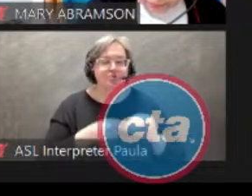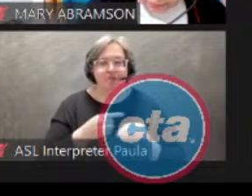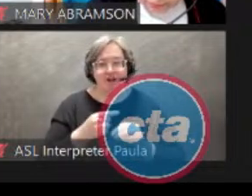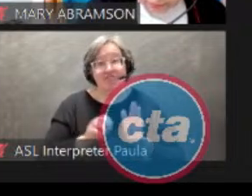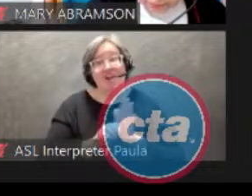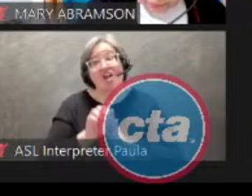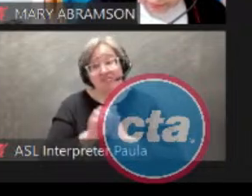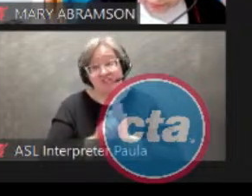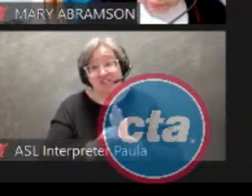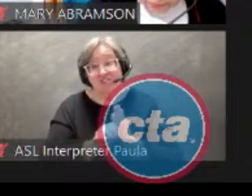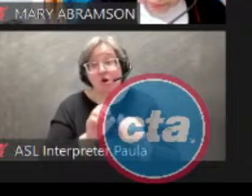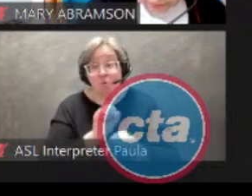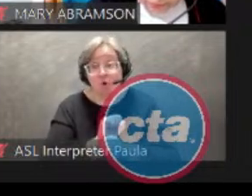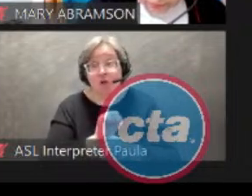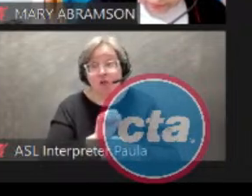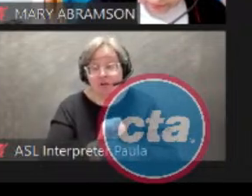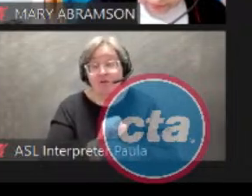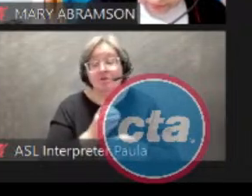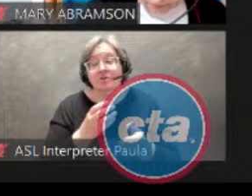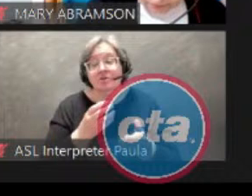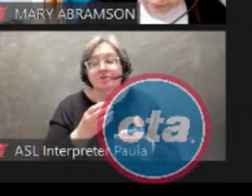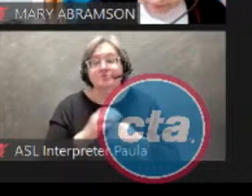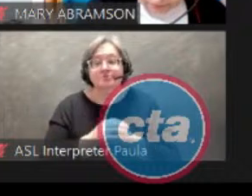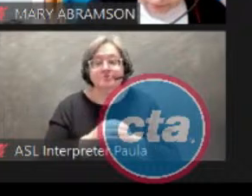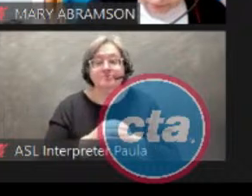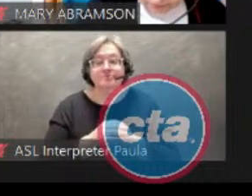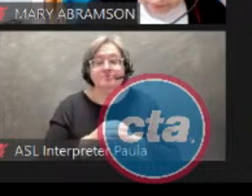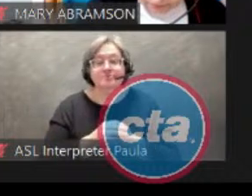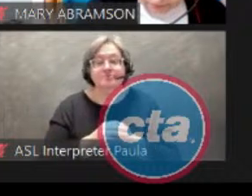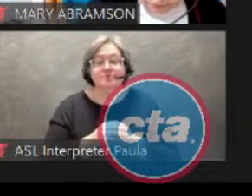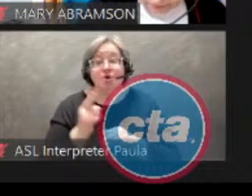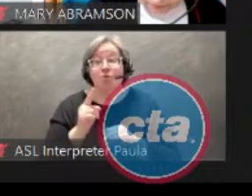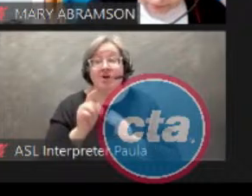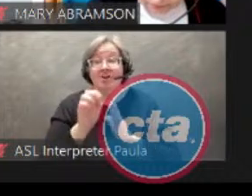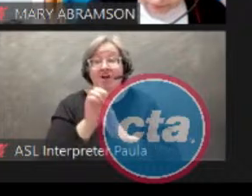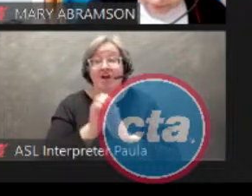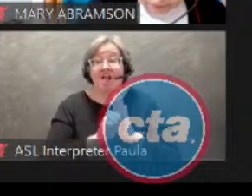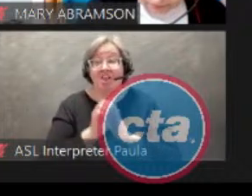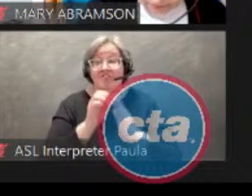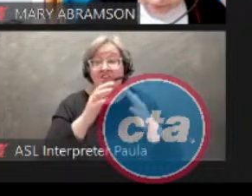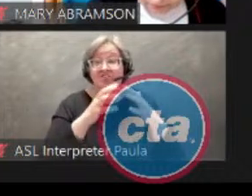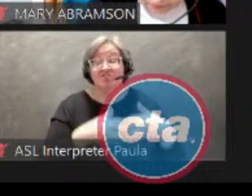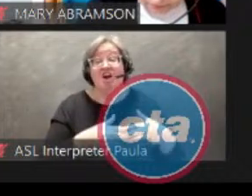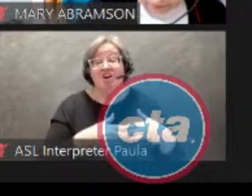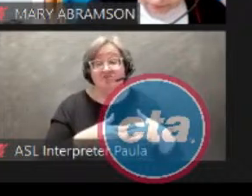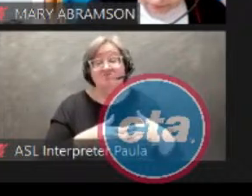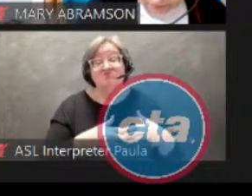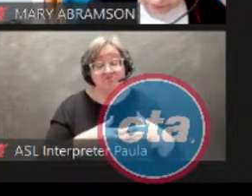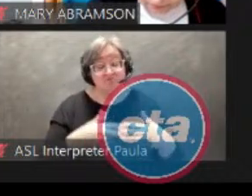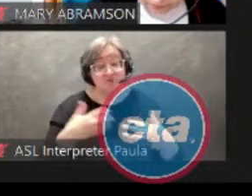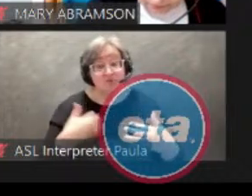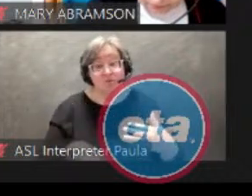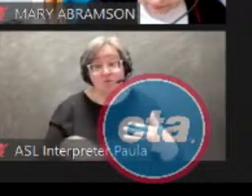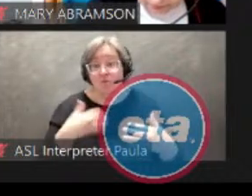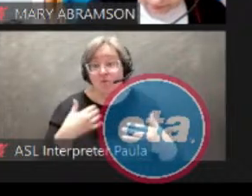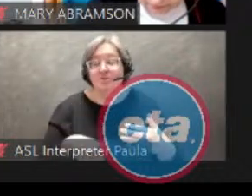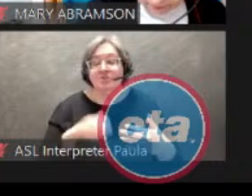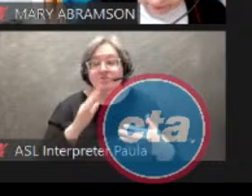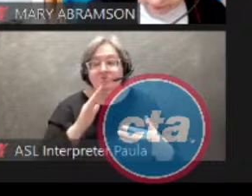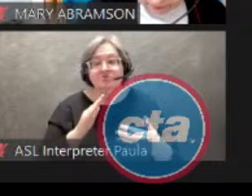elevators and, things at all the stops. One down elevator will, huge kink in the